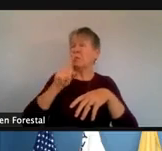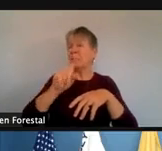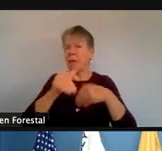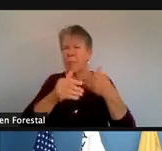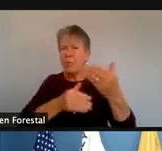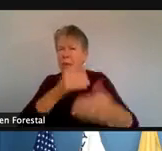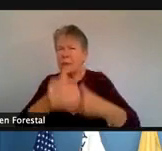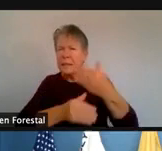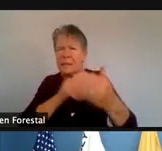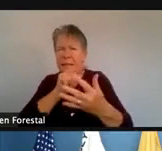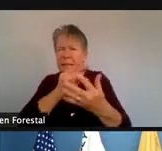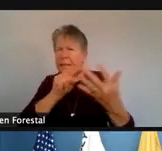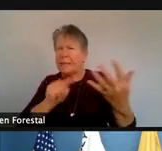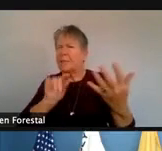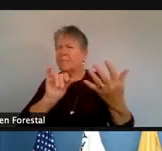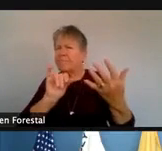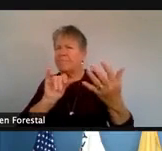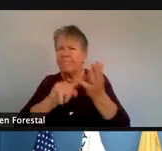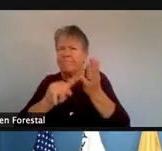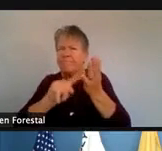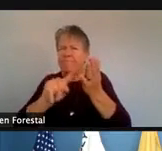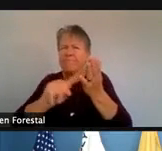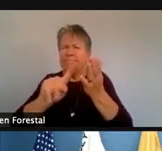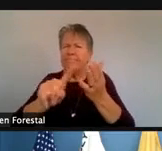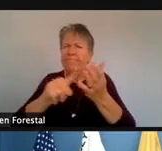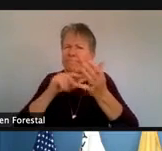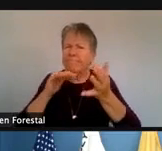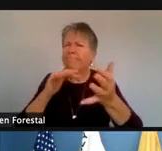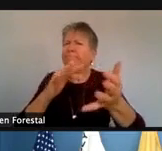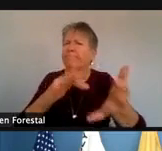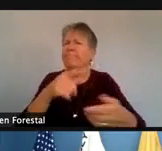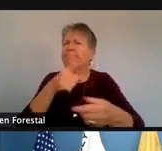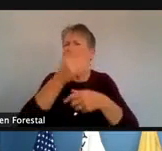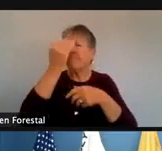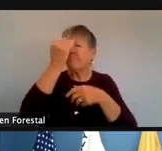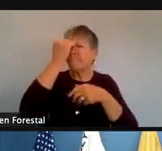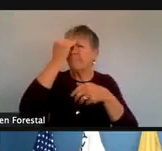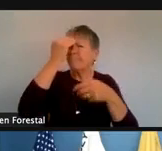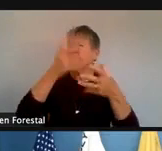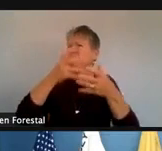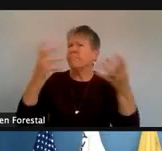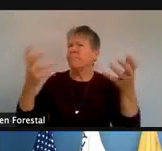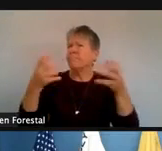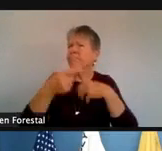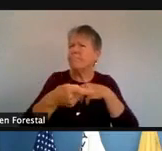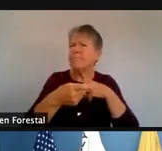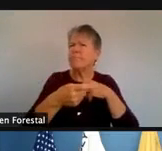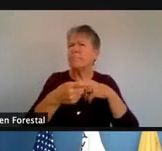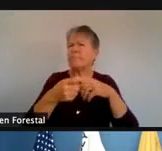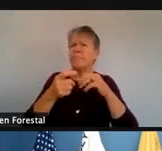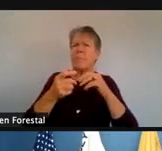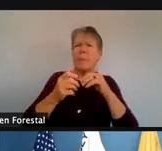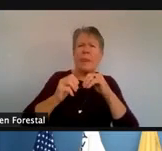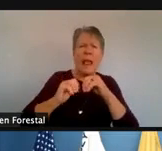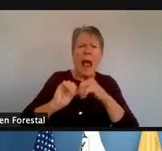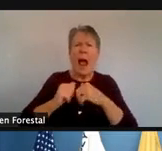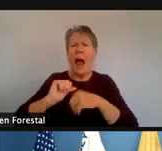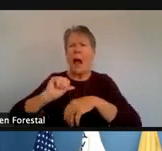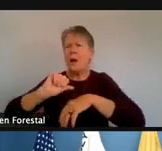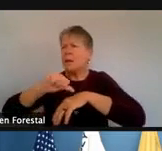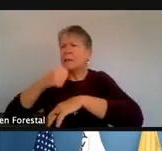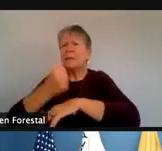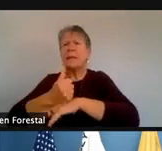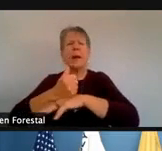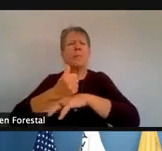on logistics and pods, or points of dispensing, including local partnerships, state and mobile